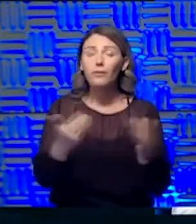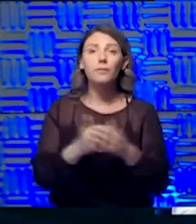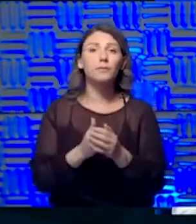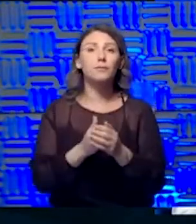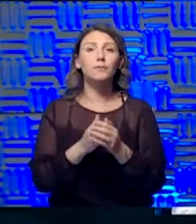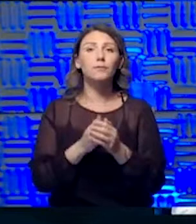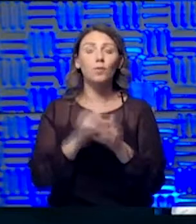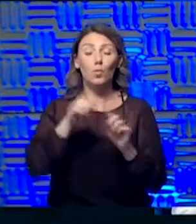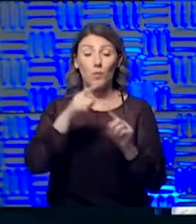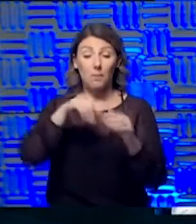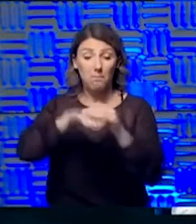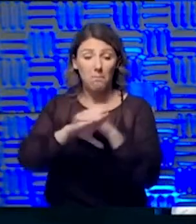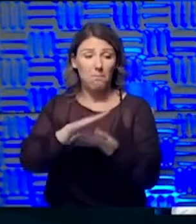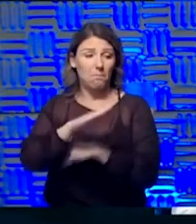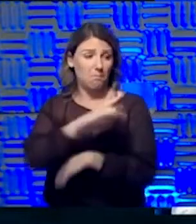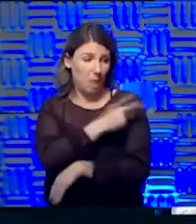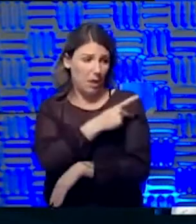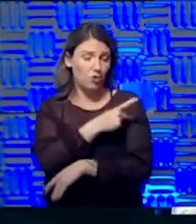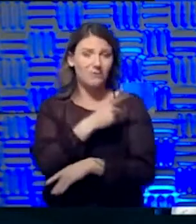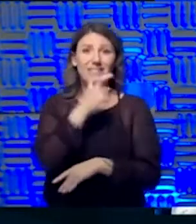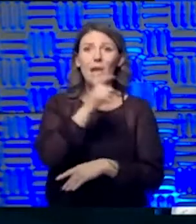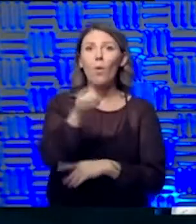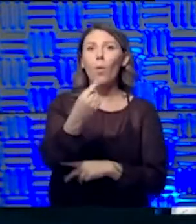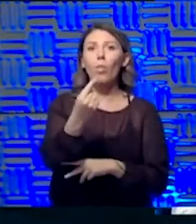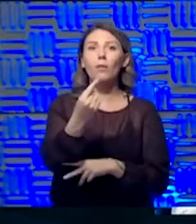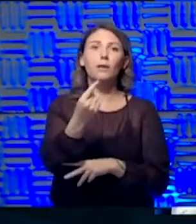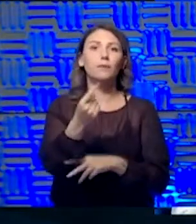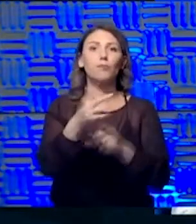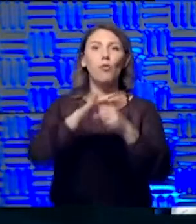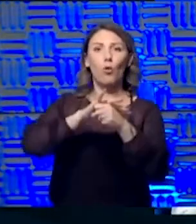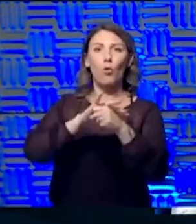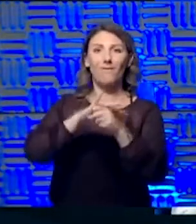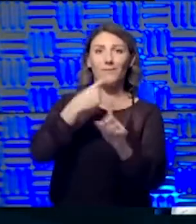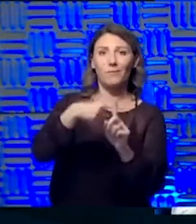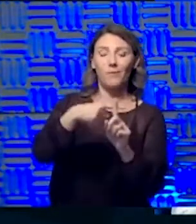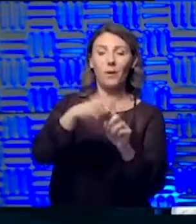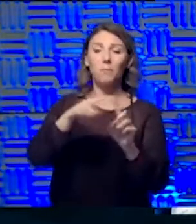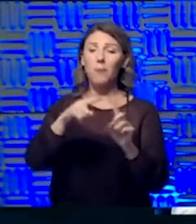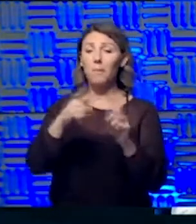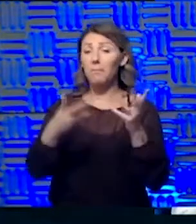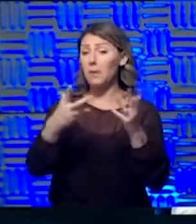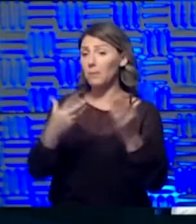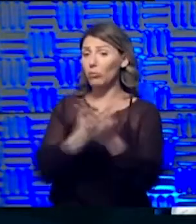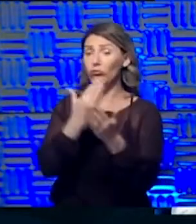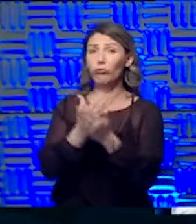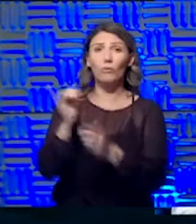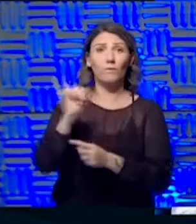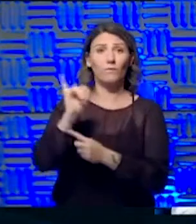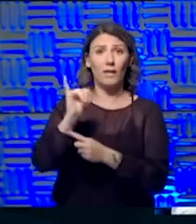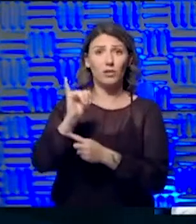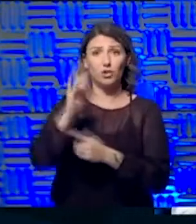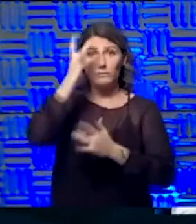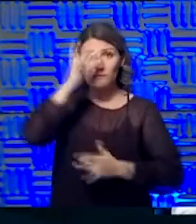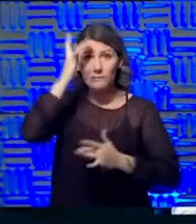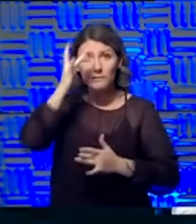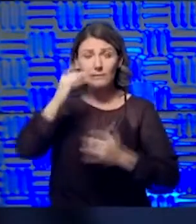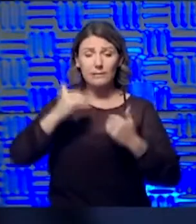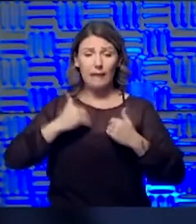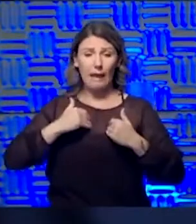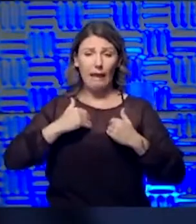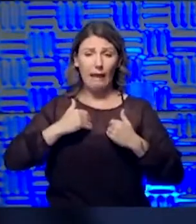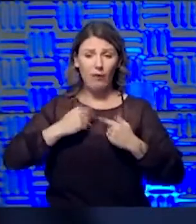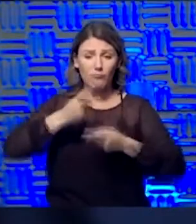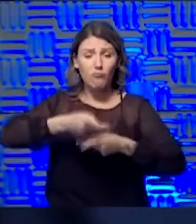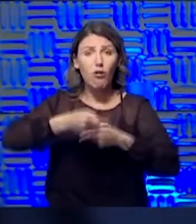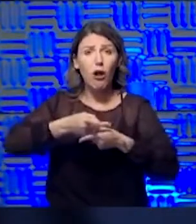come in, not only with COVID, but any other new emerging infectious disease, to take precautions and have protocols to keep